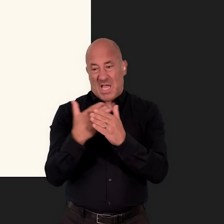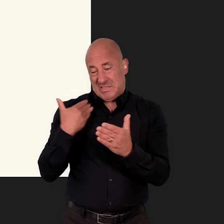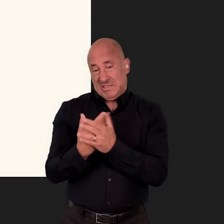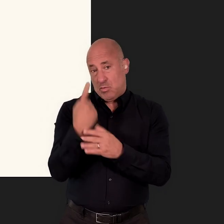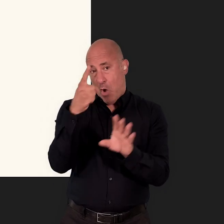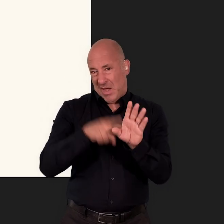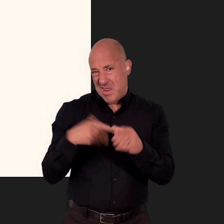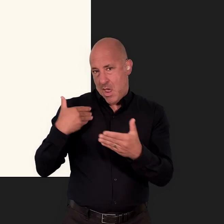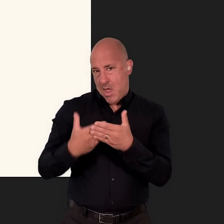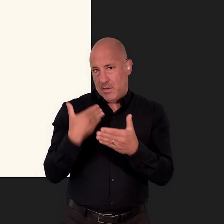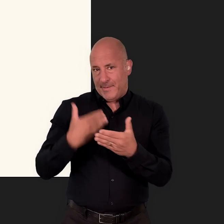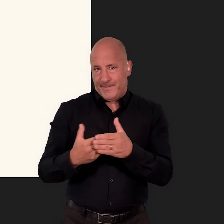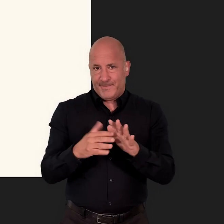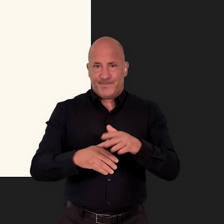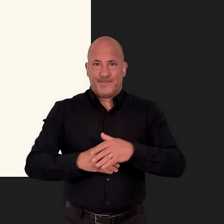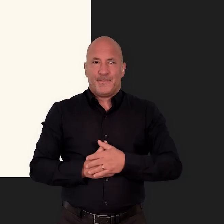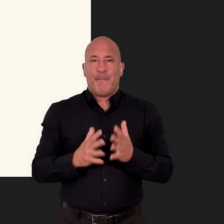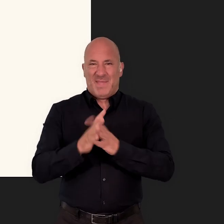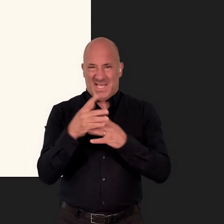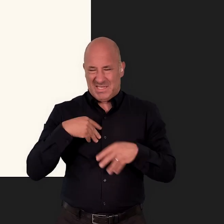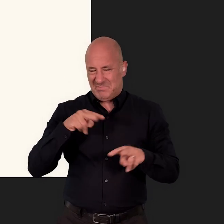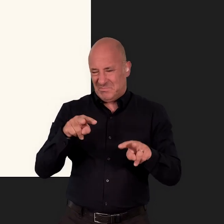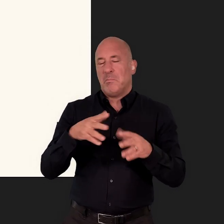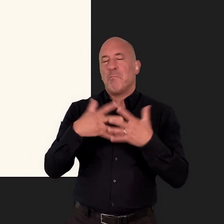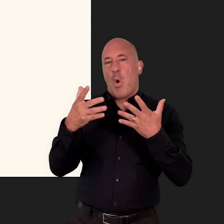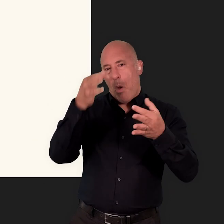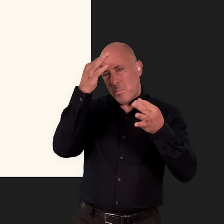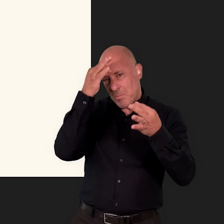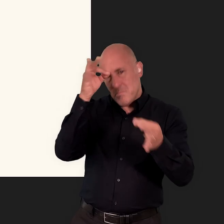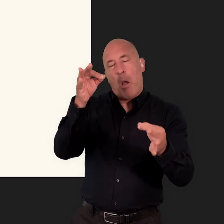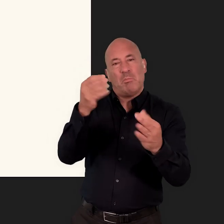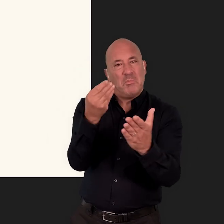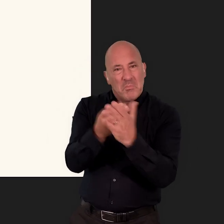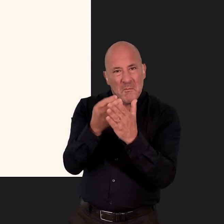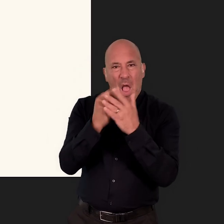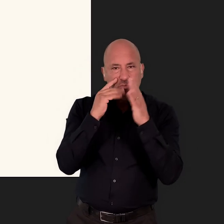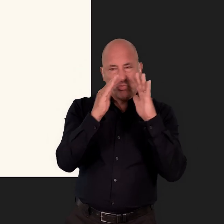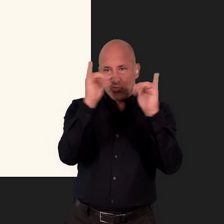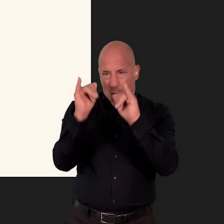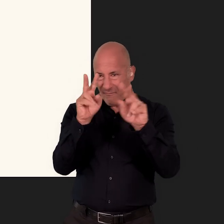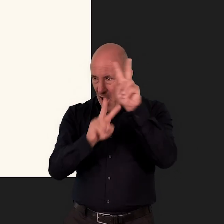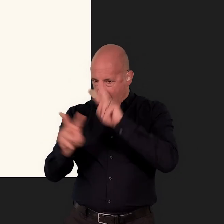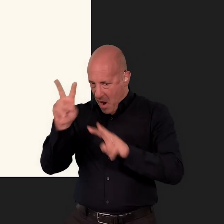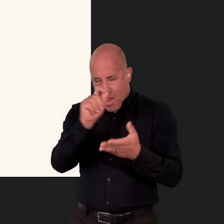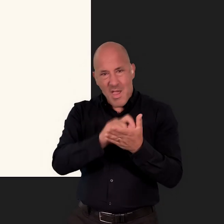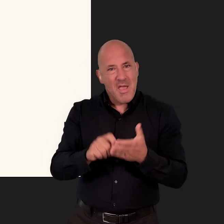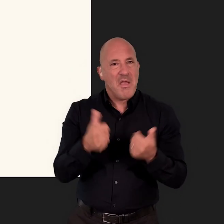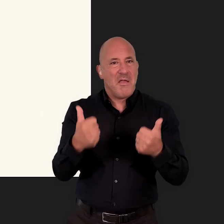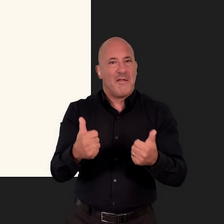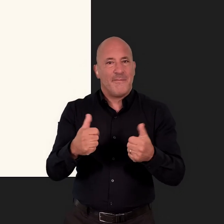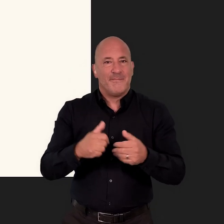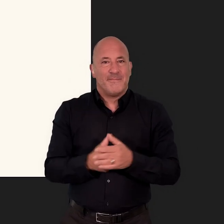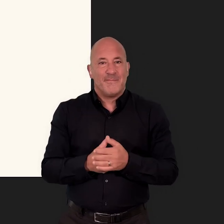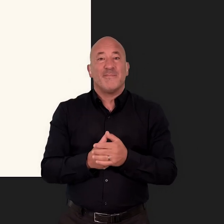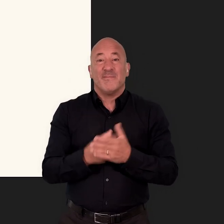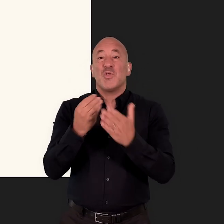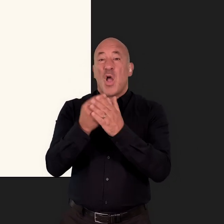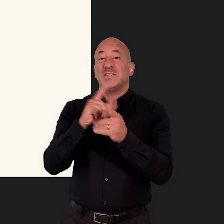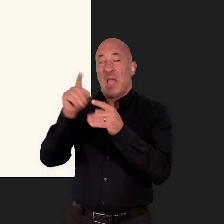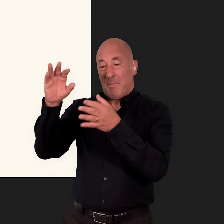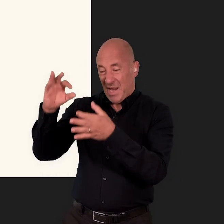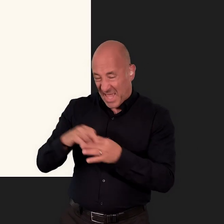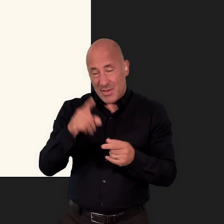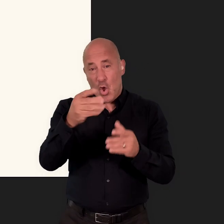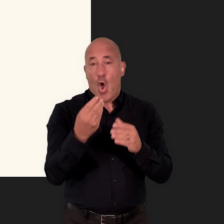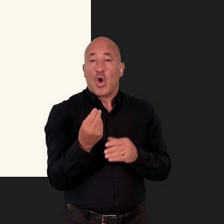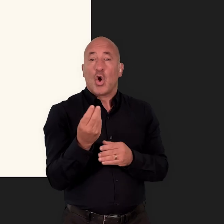costs updated in the last 12 months. This is to give us confidence in the accuracy of the survey findings. The